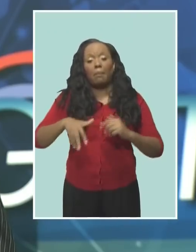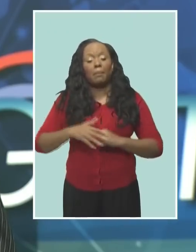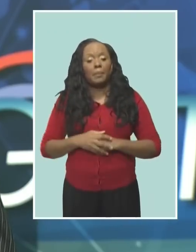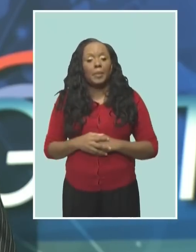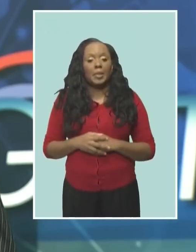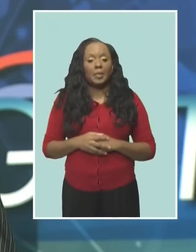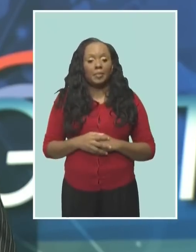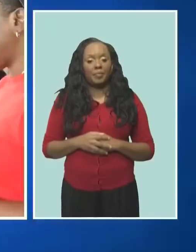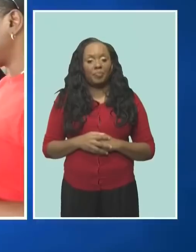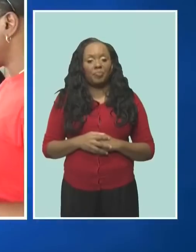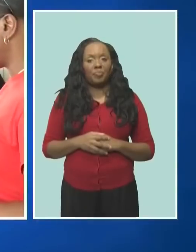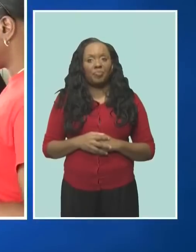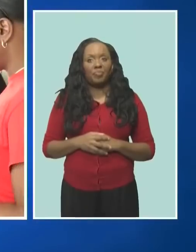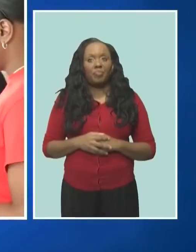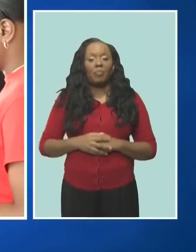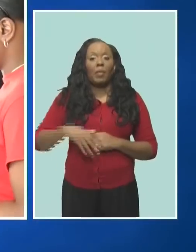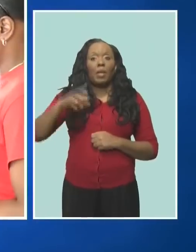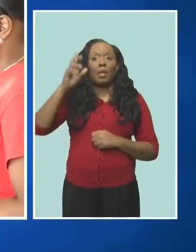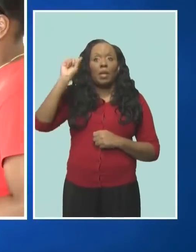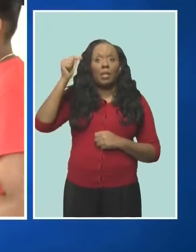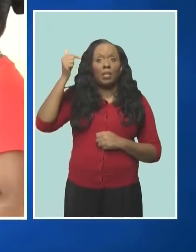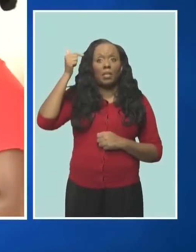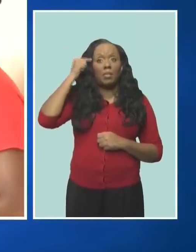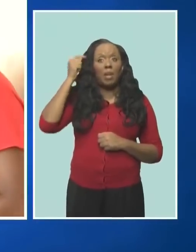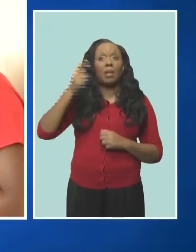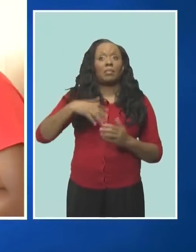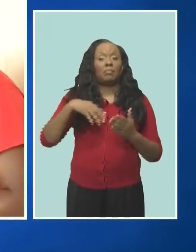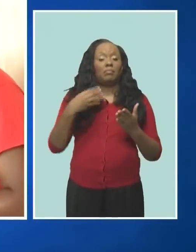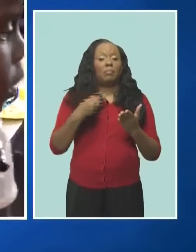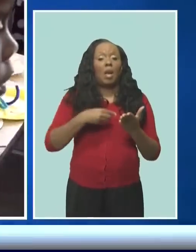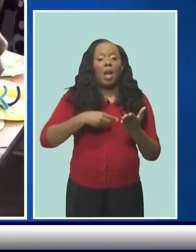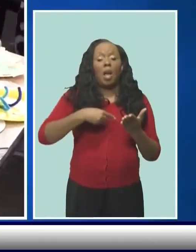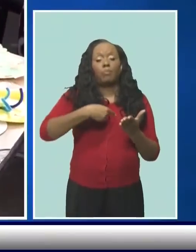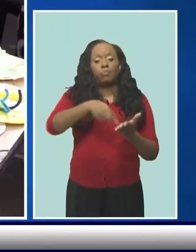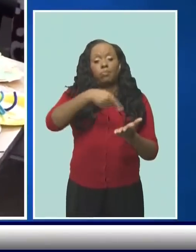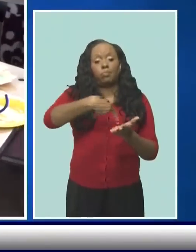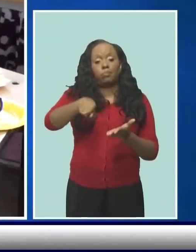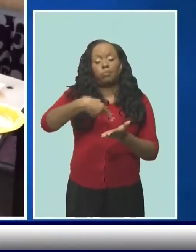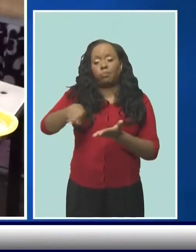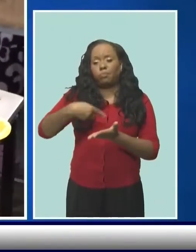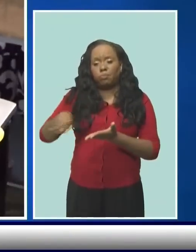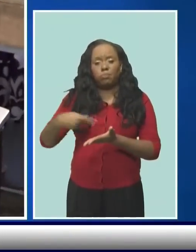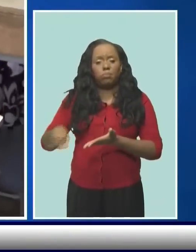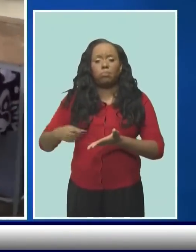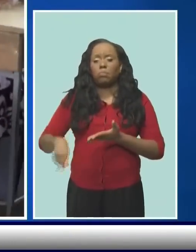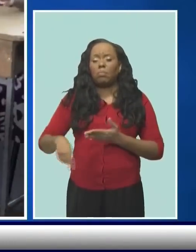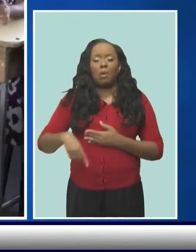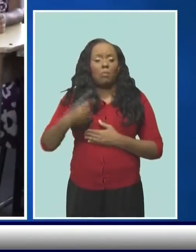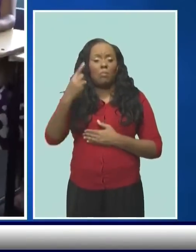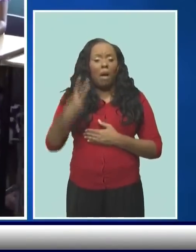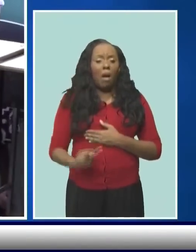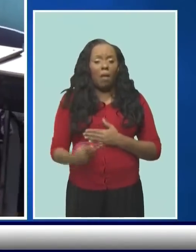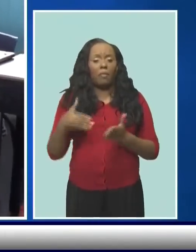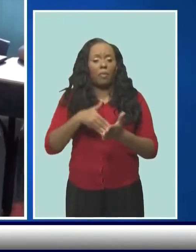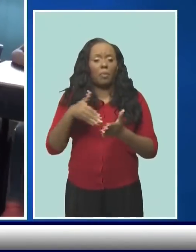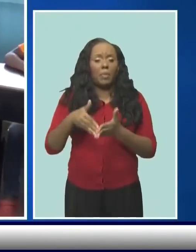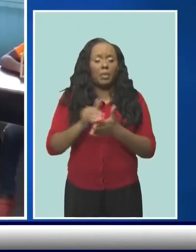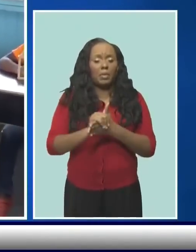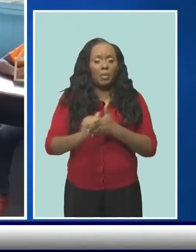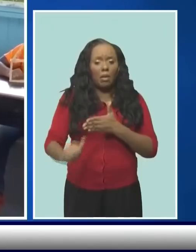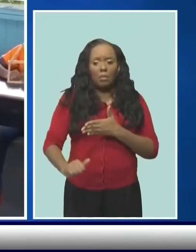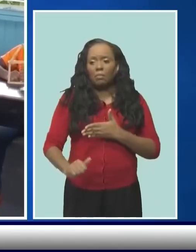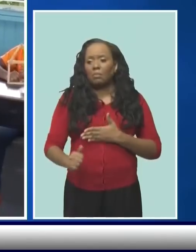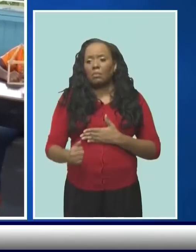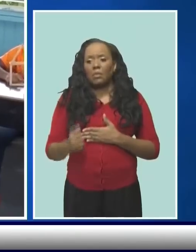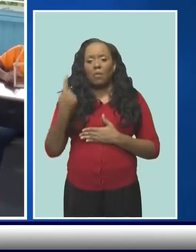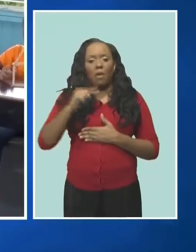story. Government is spending close to $500,000 on this year's 5-week summer camp program. That's according to Minister of Youth,